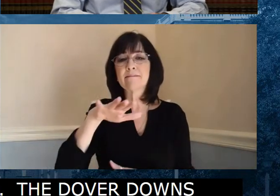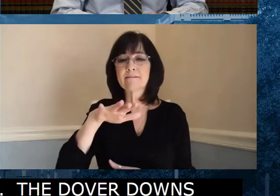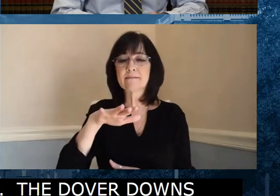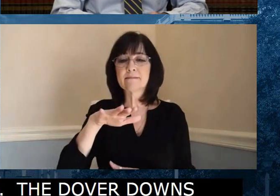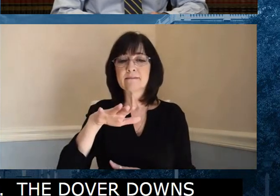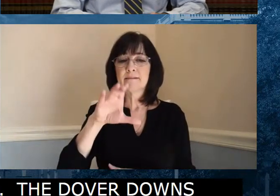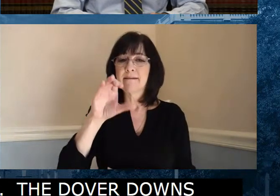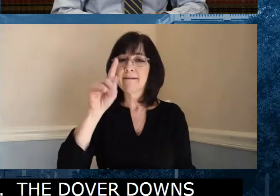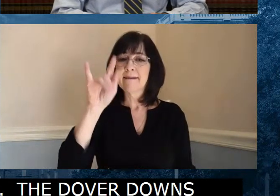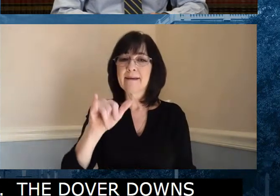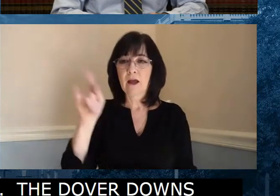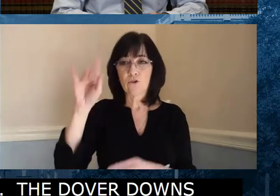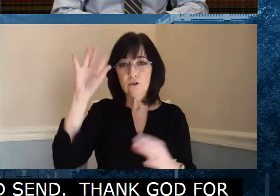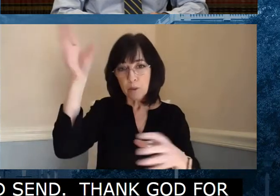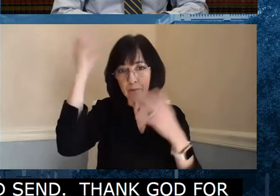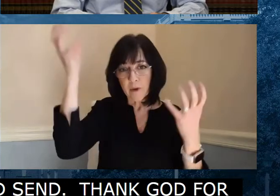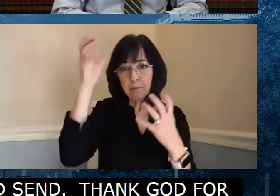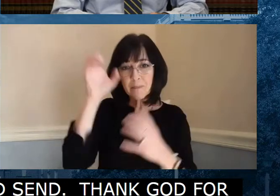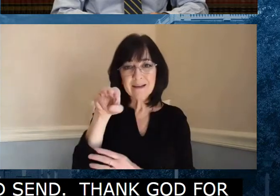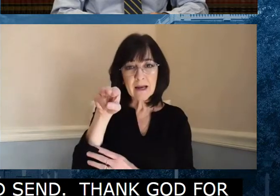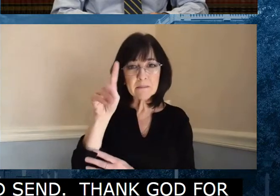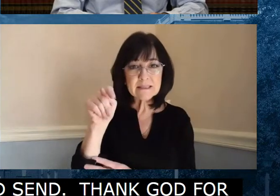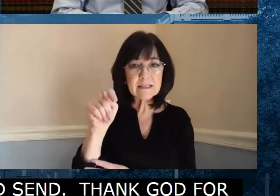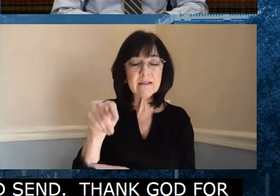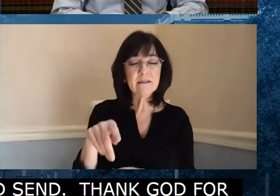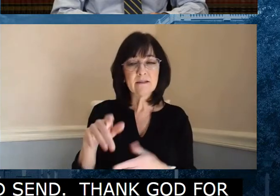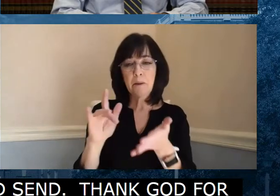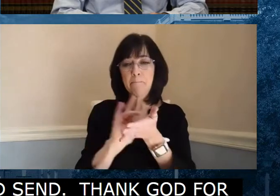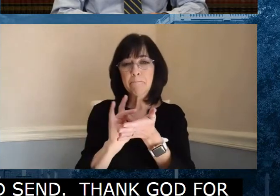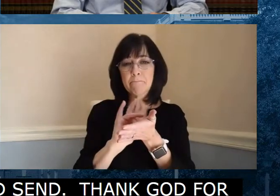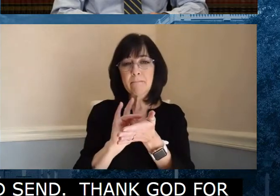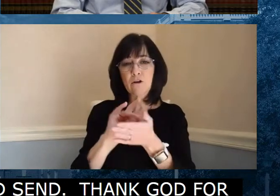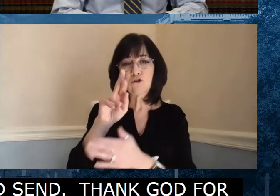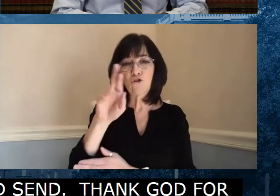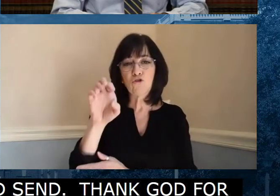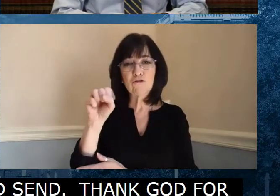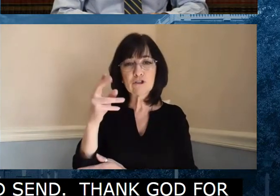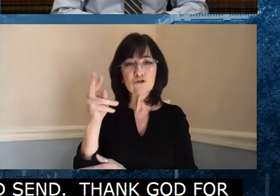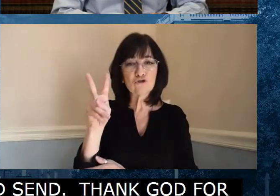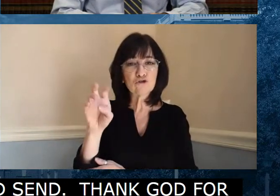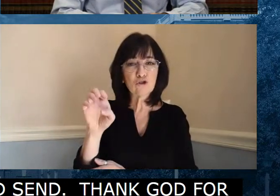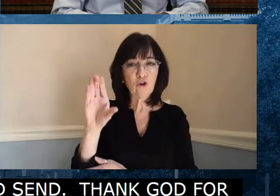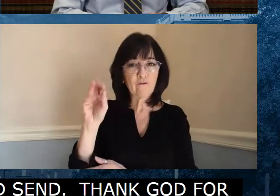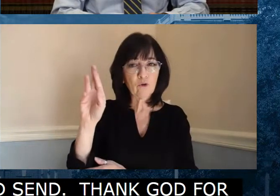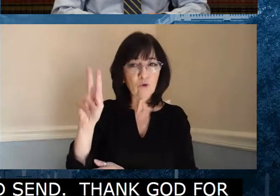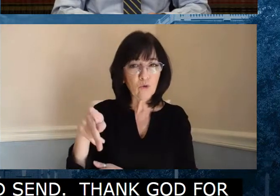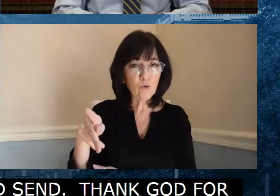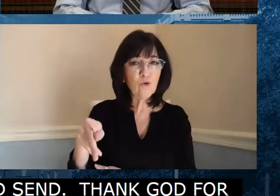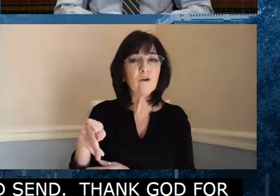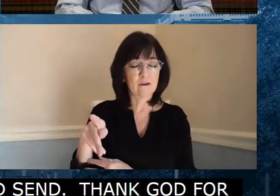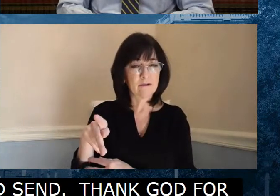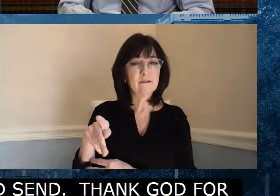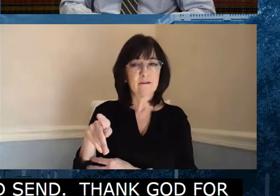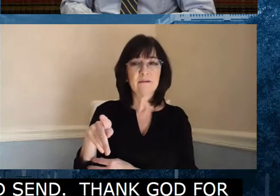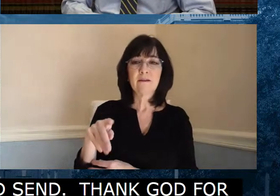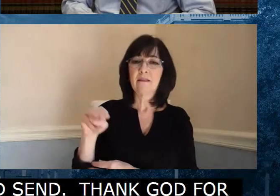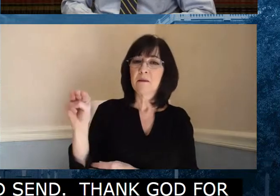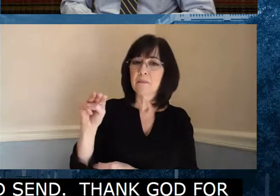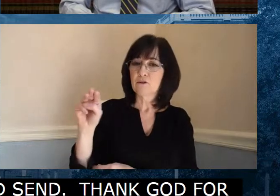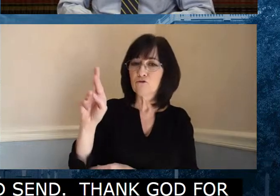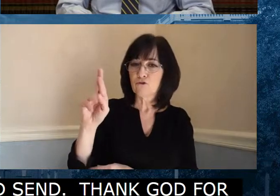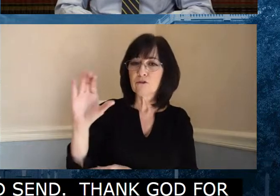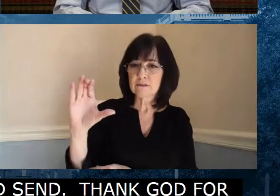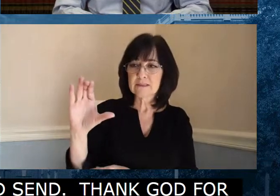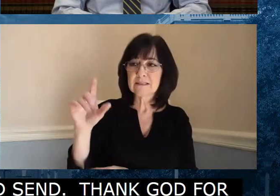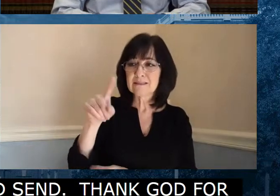mentioned, the Medical Reserve Corps, all the folks that have pitched in, Diane's team at the Division of Public Health,